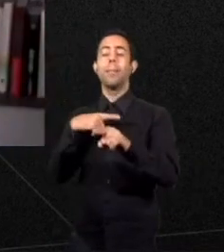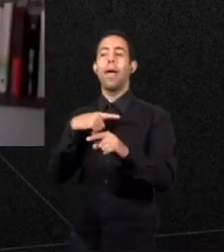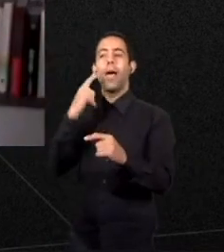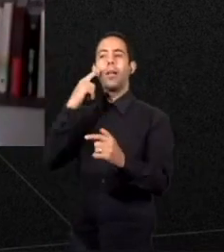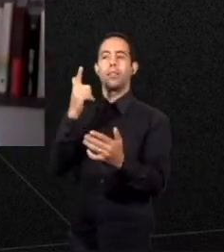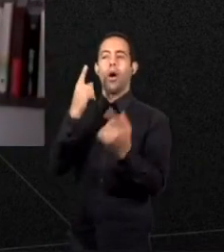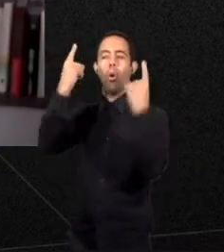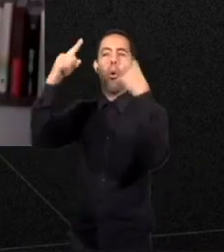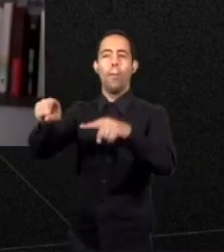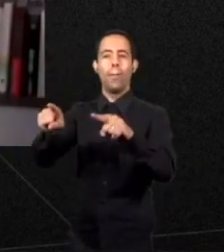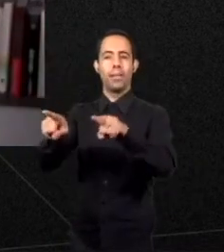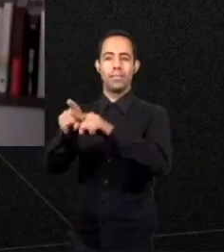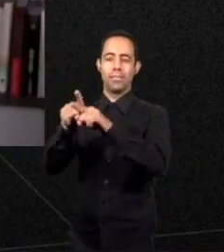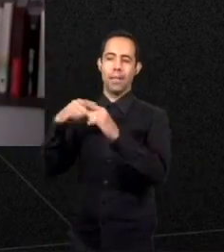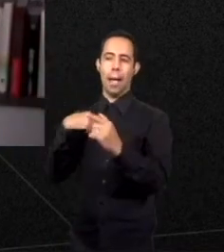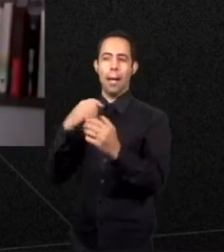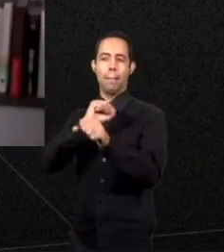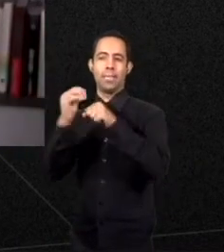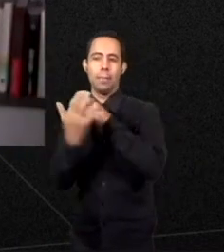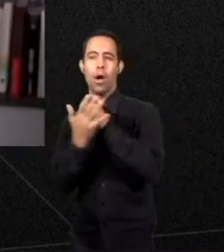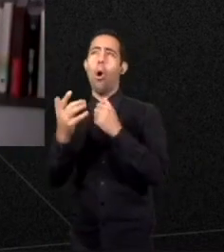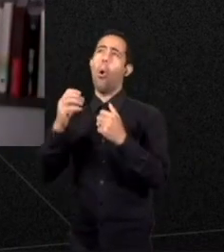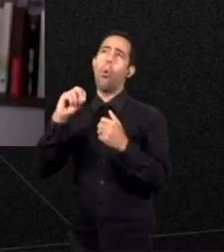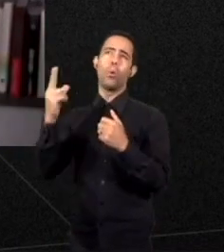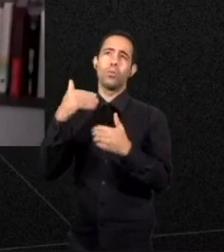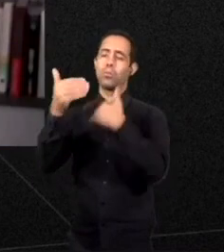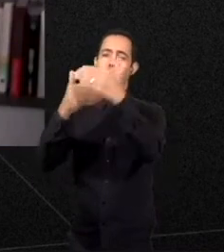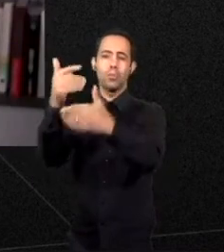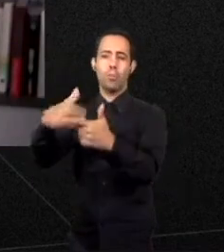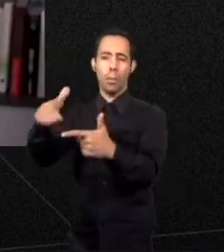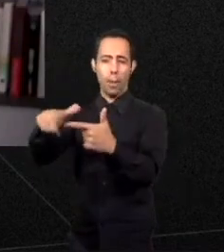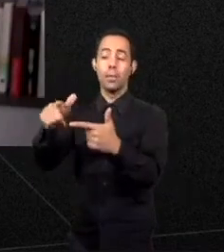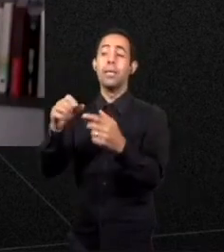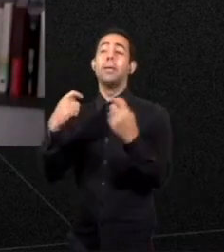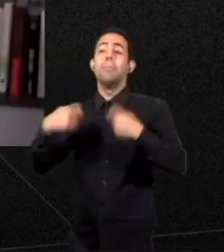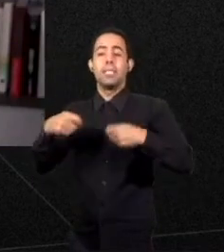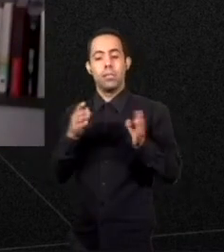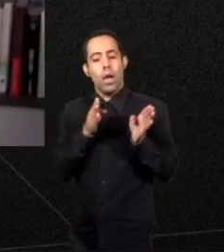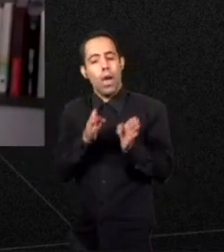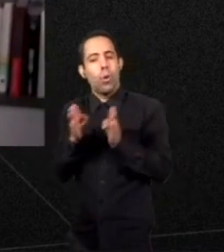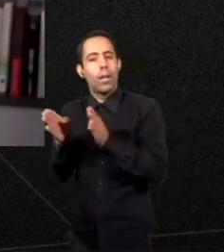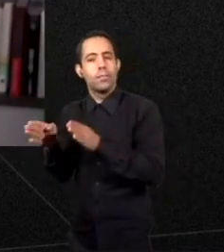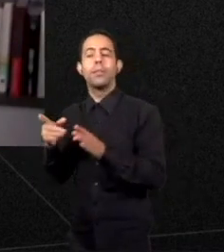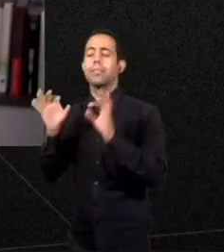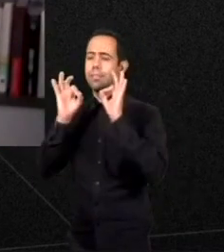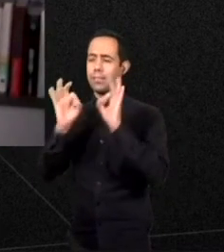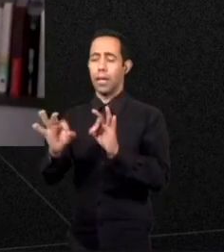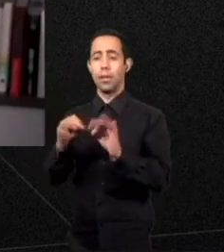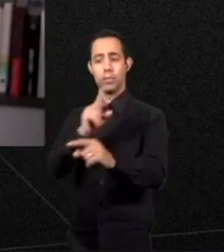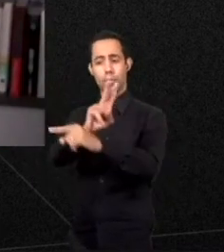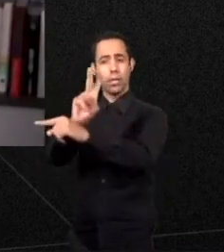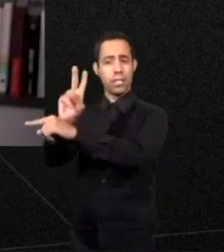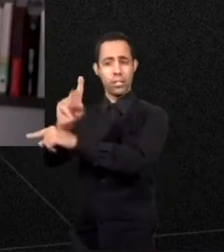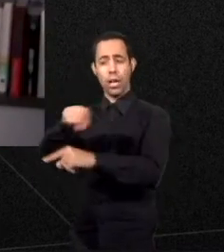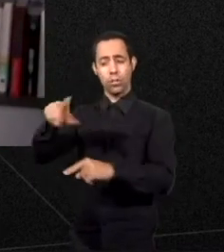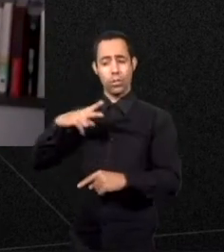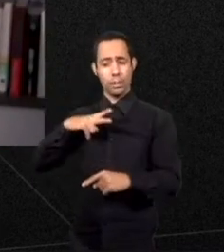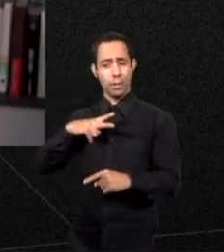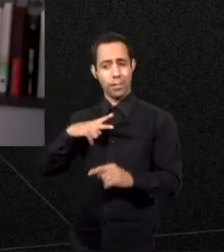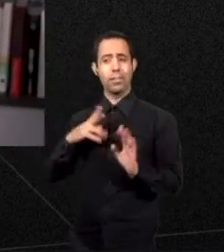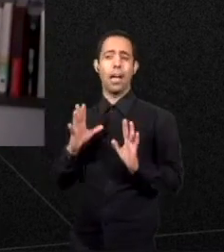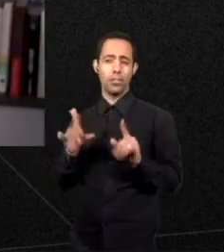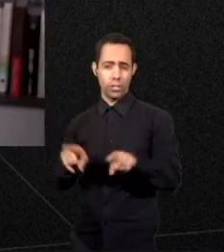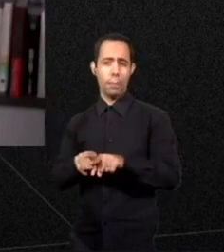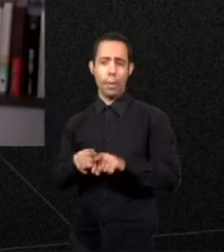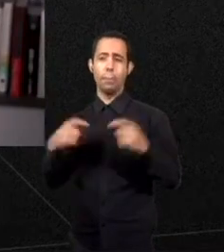problems, but it must be regulated carefully to protect our privacy and our basic political